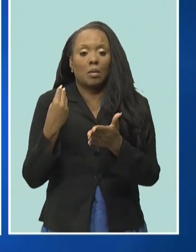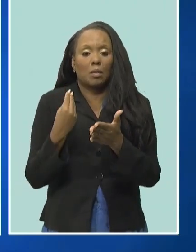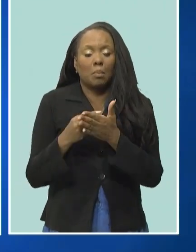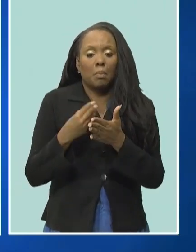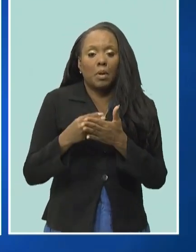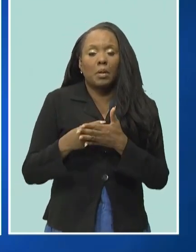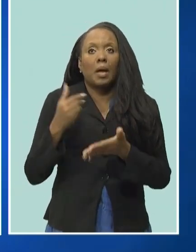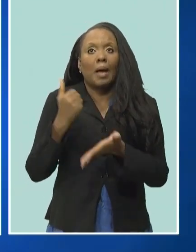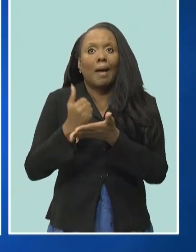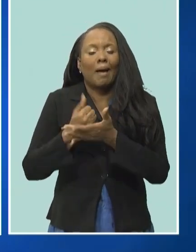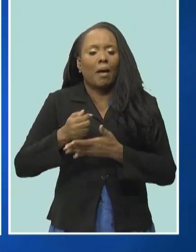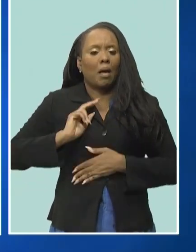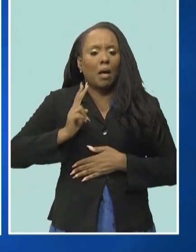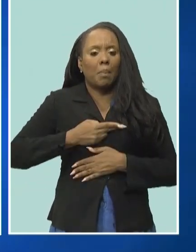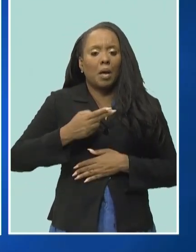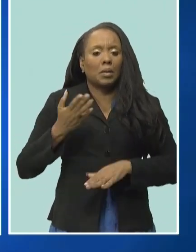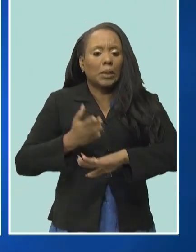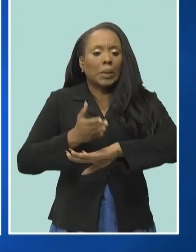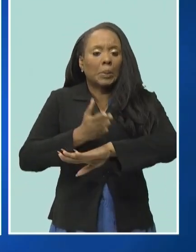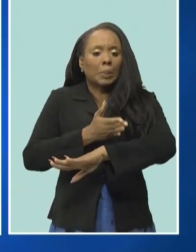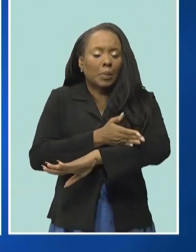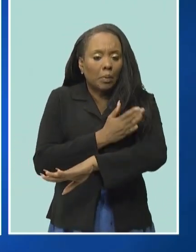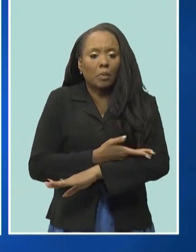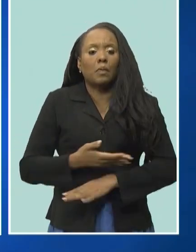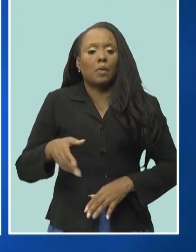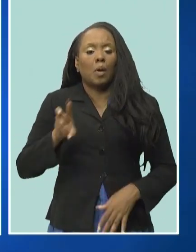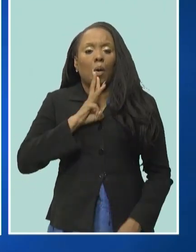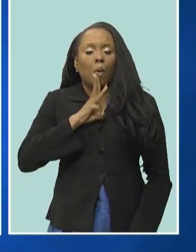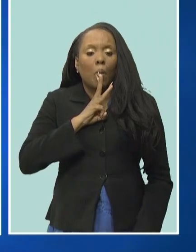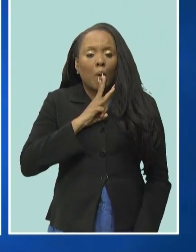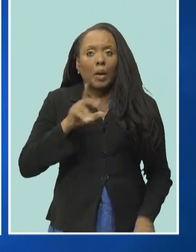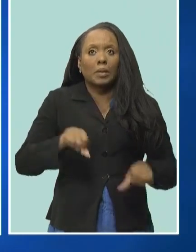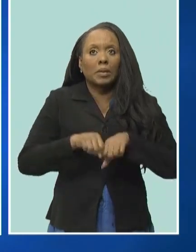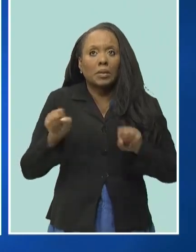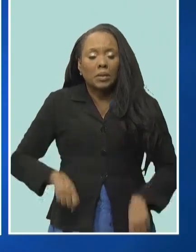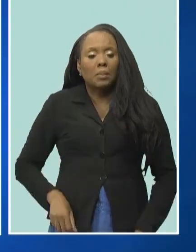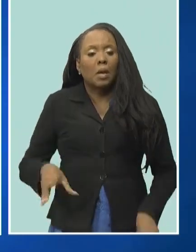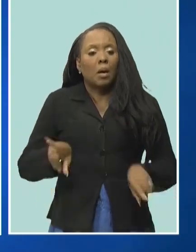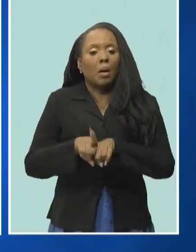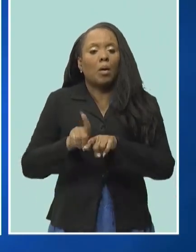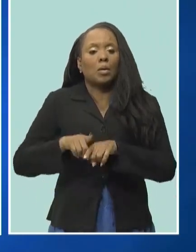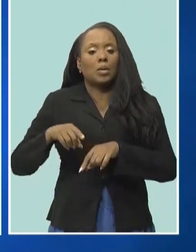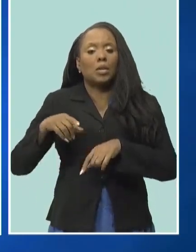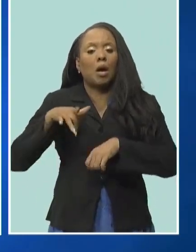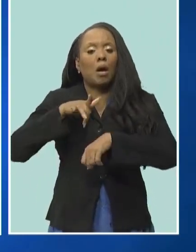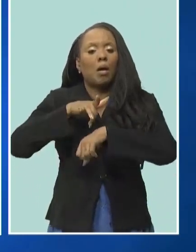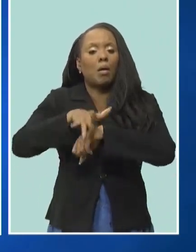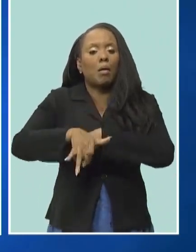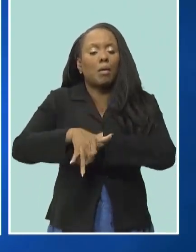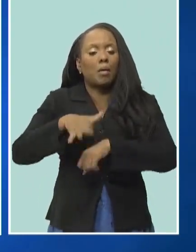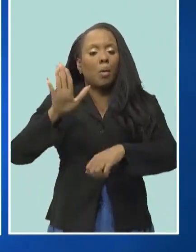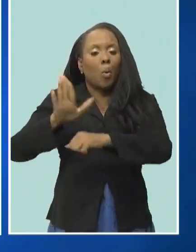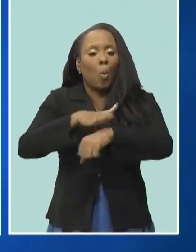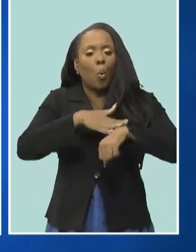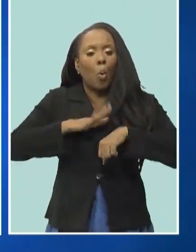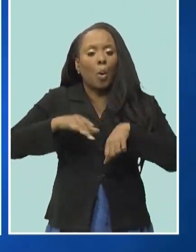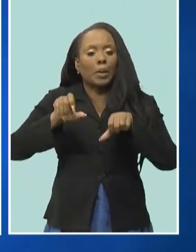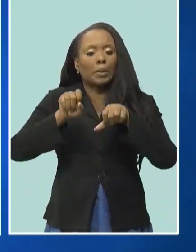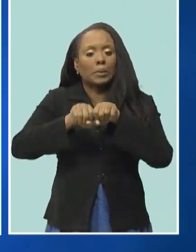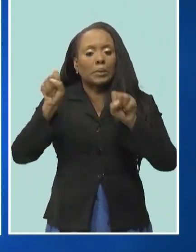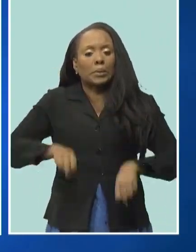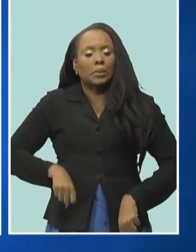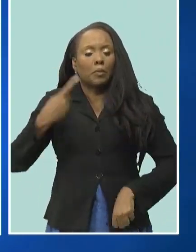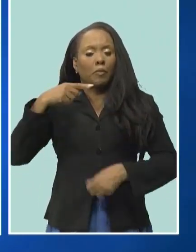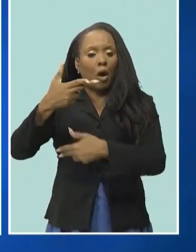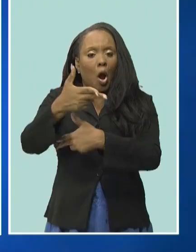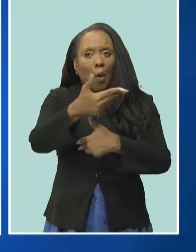mains, a number of other early warning systems, and above all else, the repurposing and